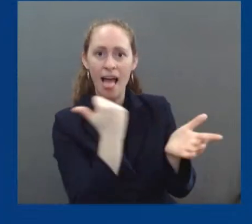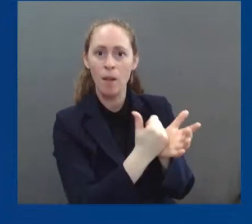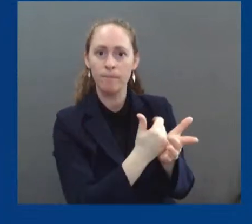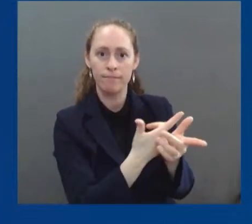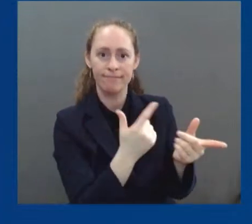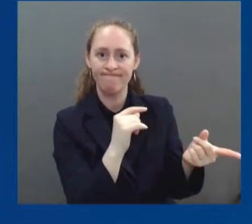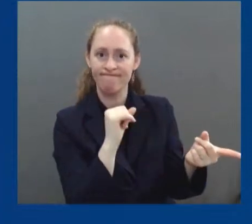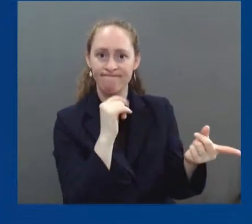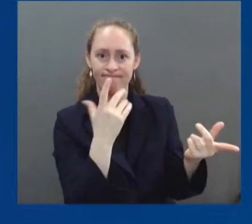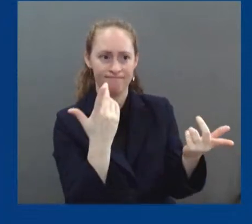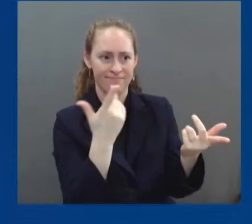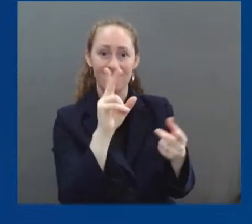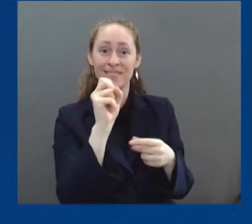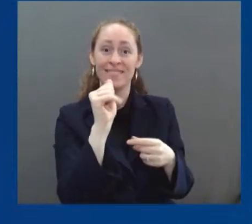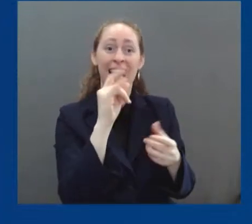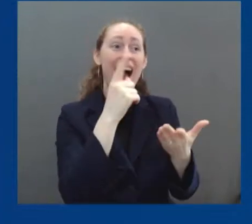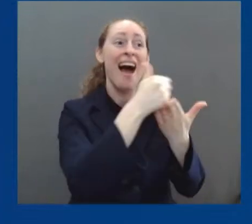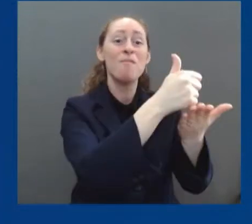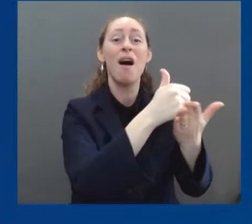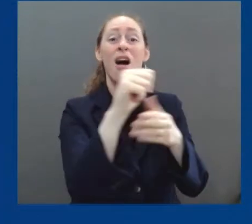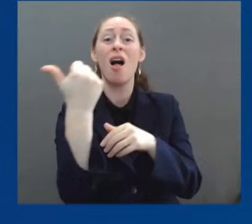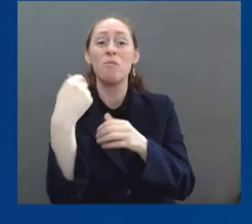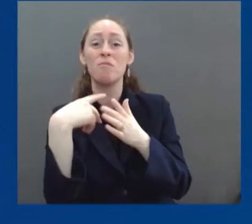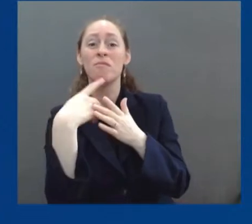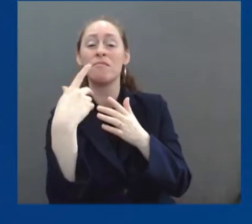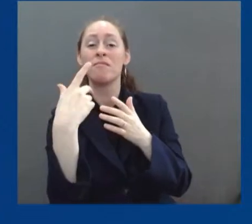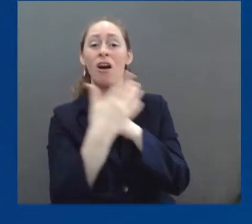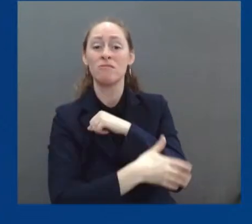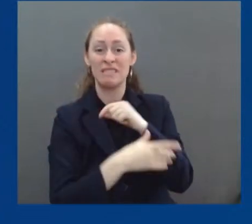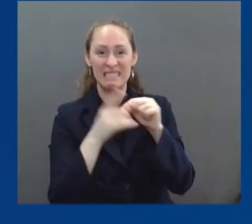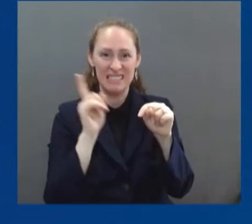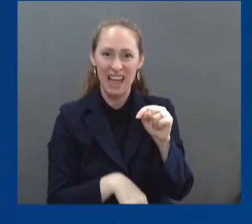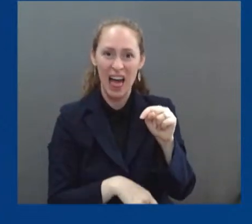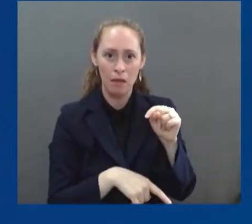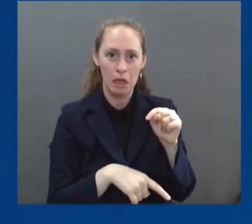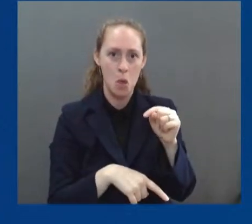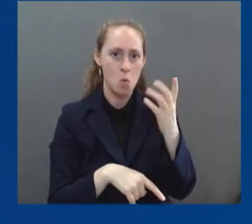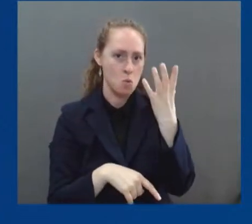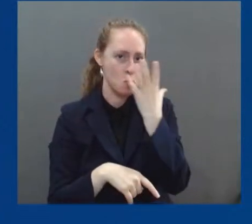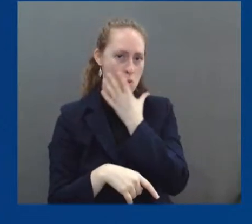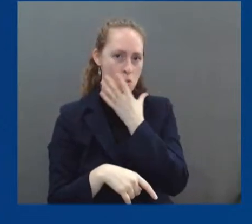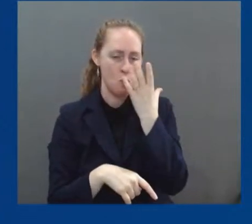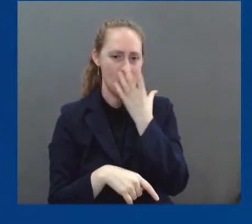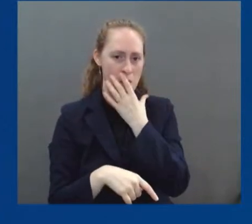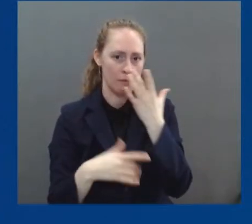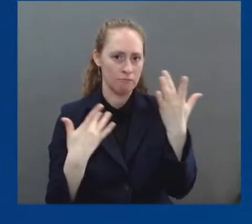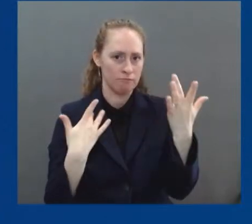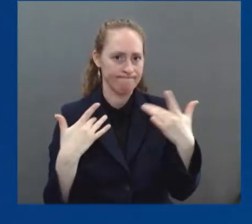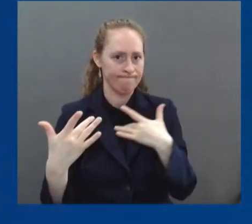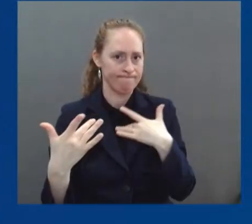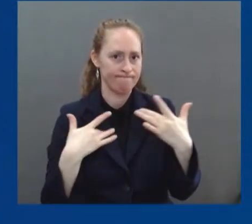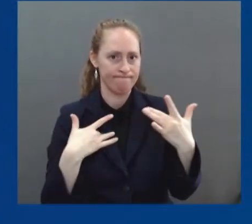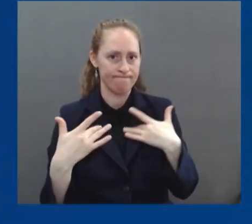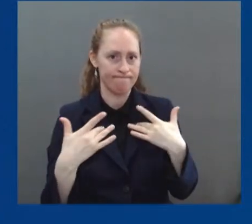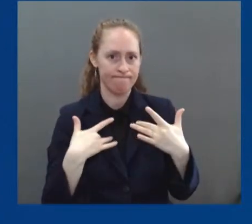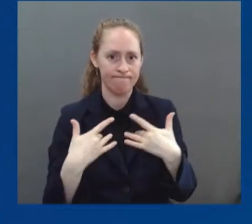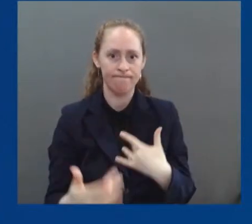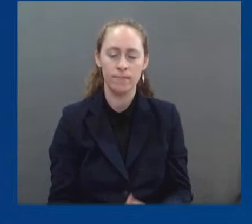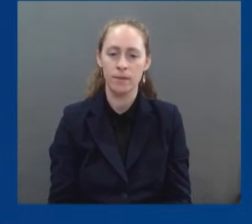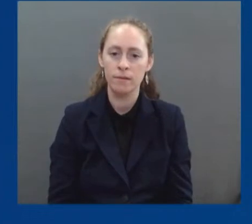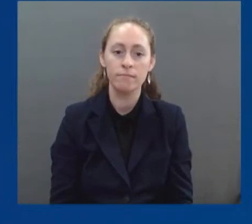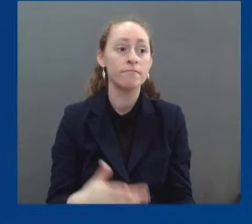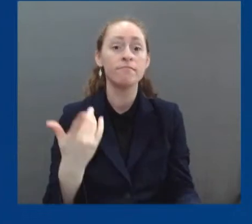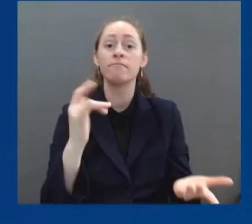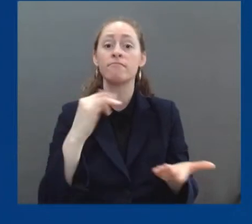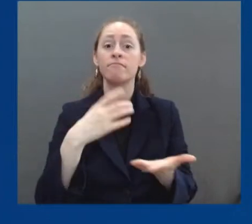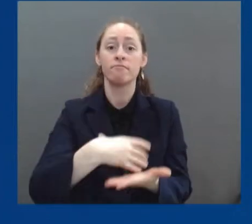be forced to scale back the work that we do to provide oxygen and other life-saving supplies to countries that